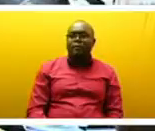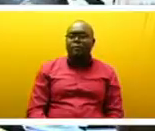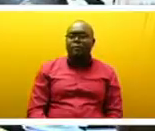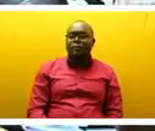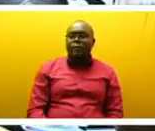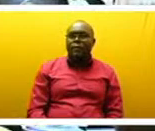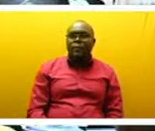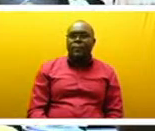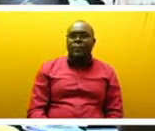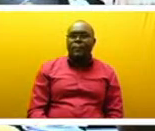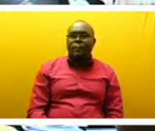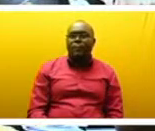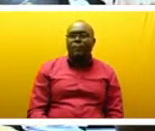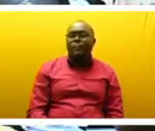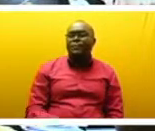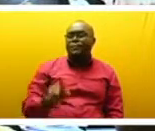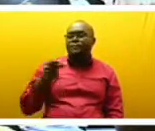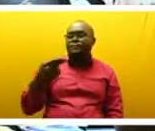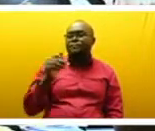Khalifa.